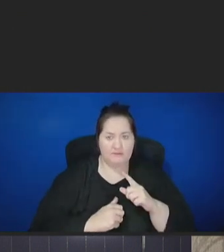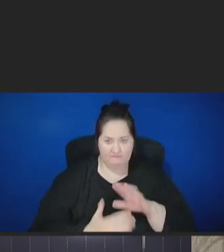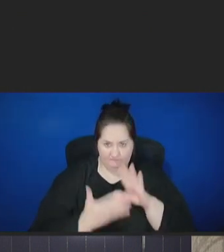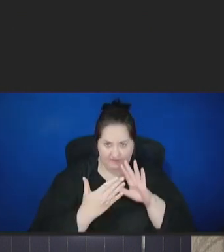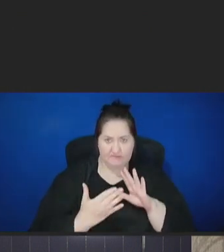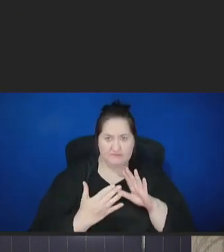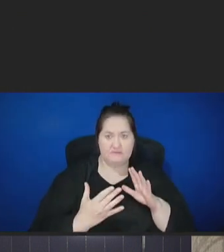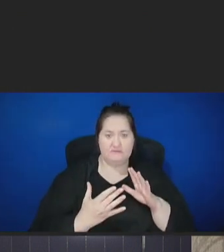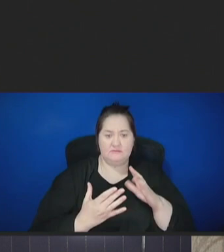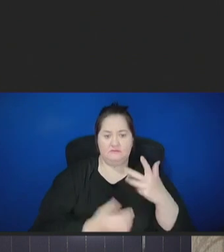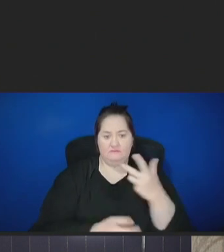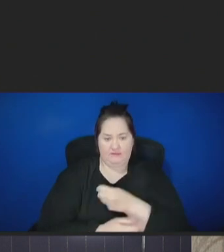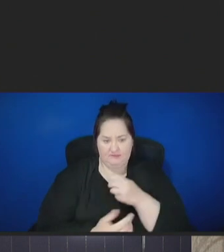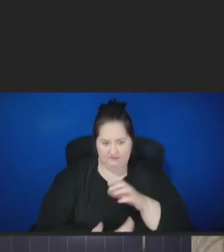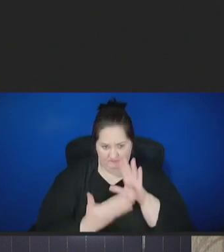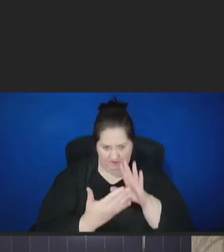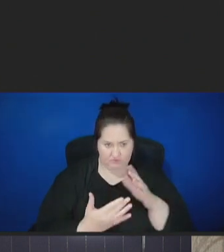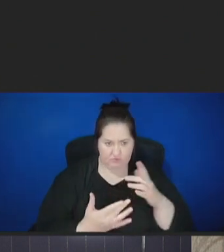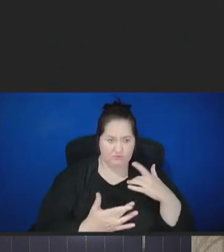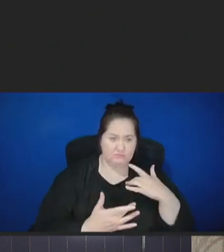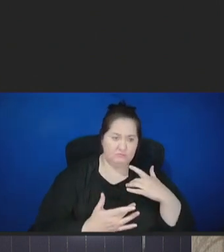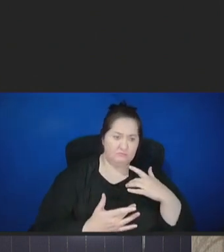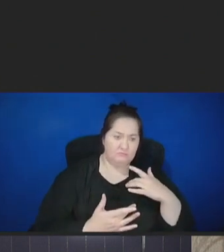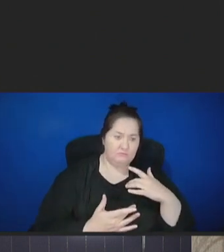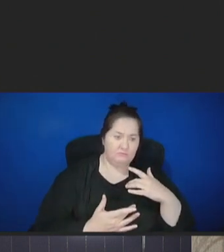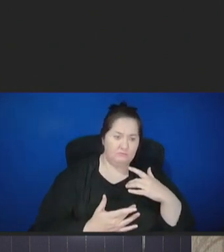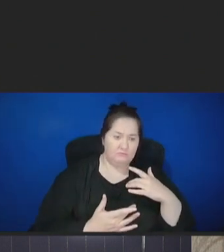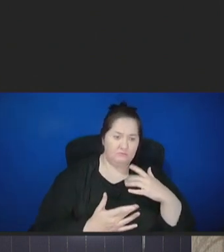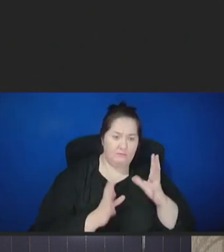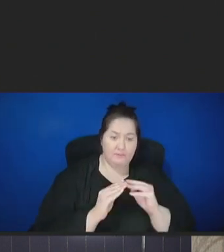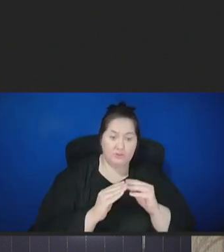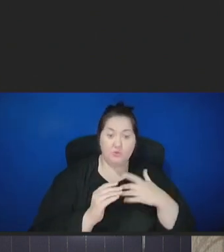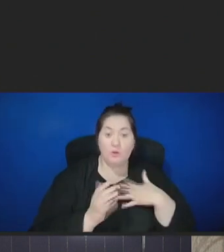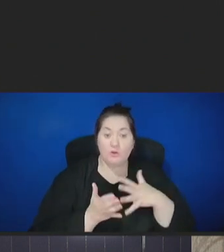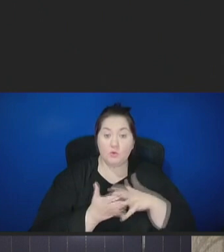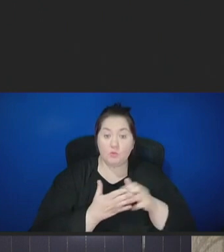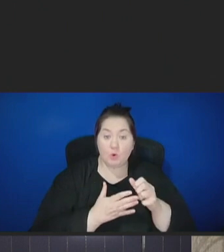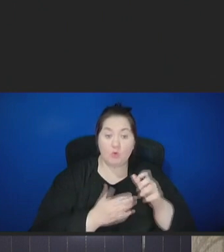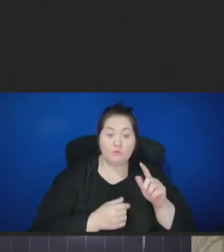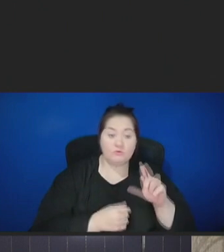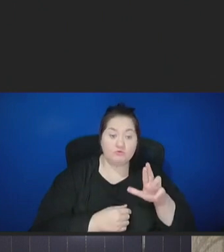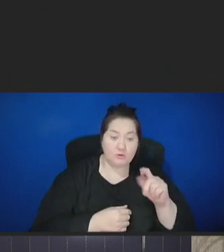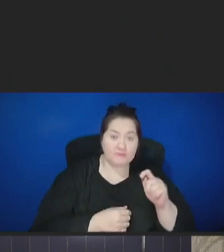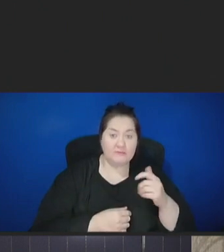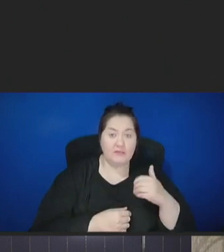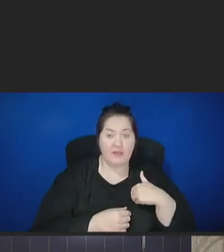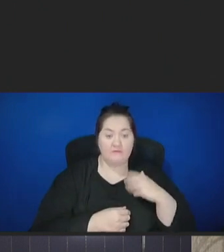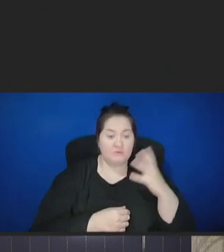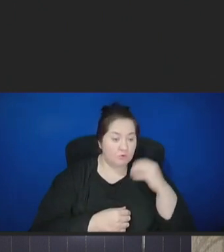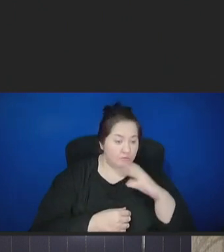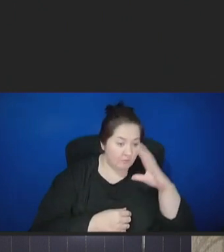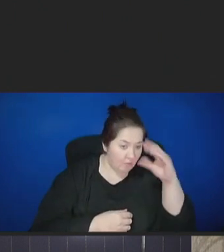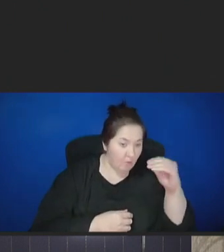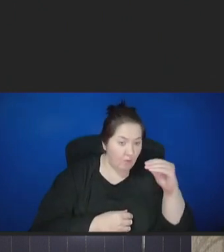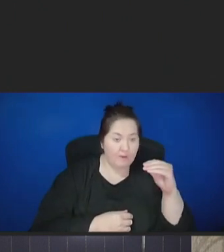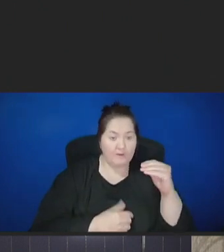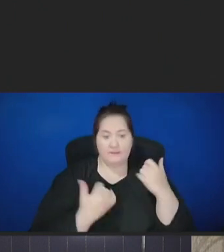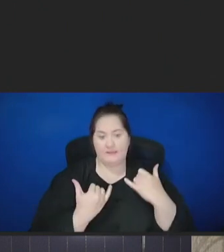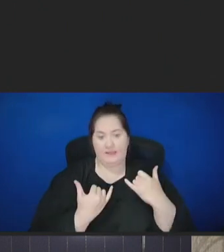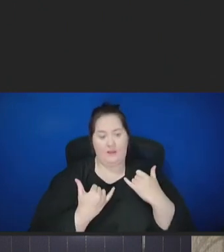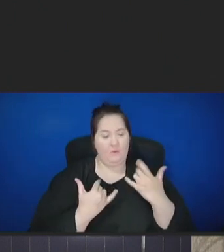Vaccine Advisory Commission. You want to erode trust? Have a kid like Joseph Sestaro, a beautiful little boy that is